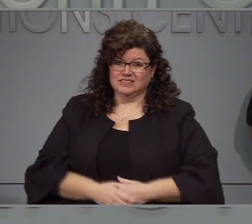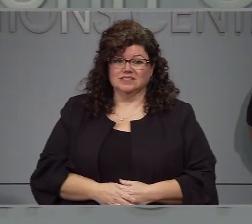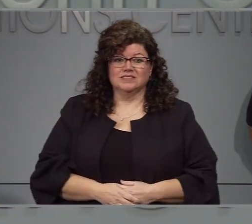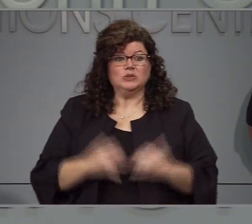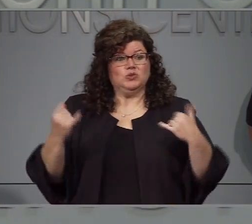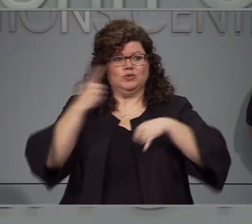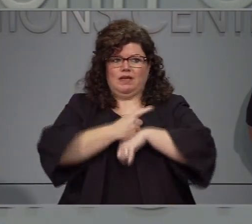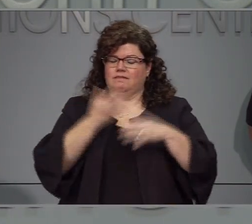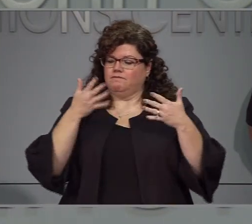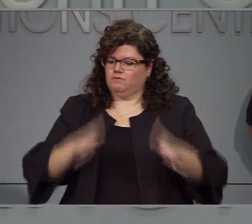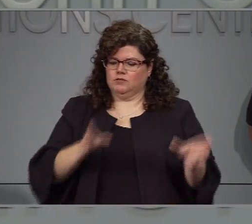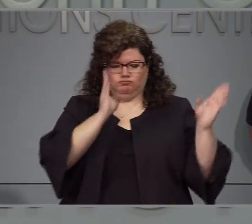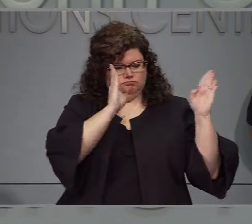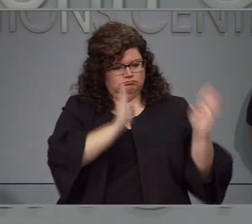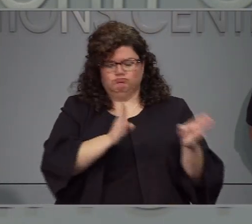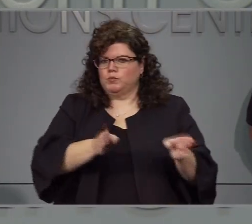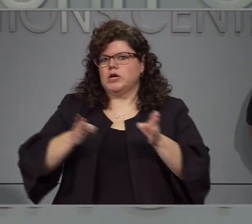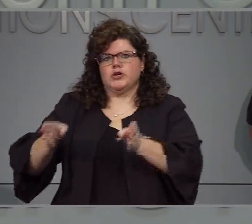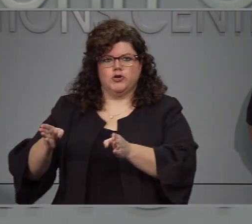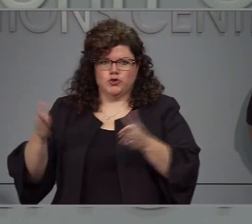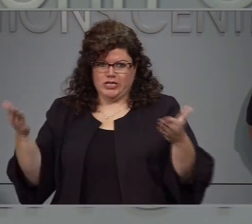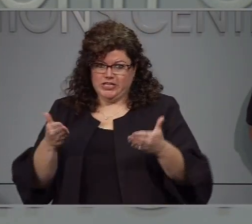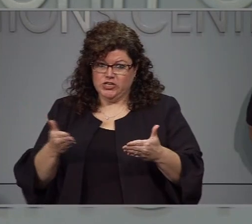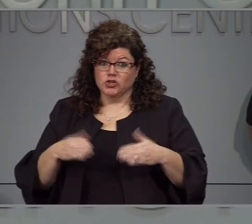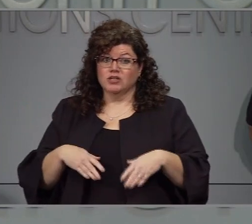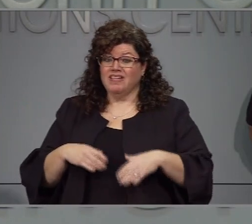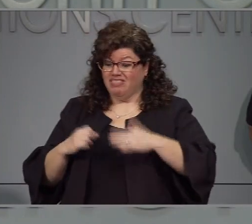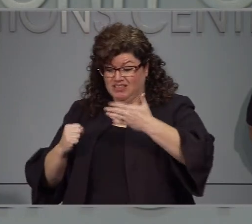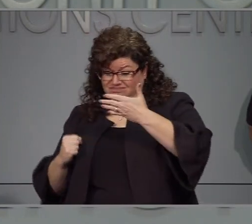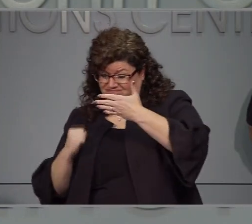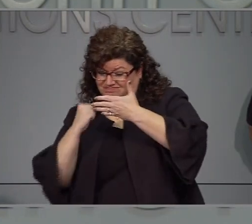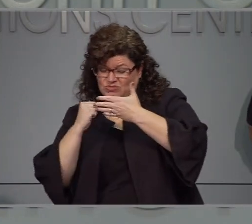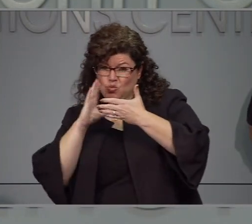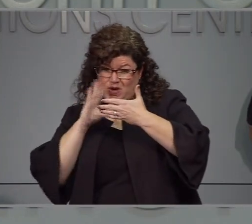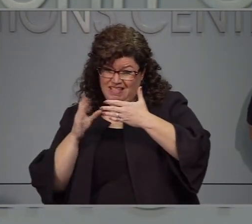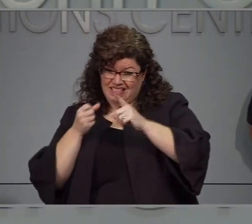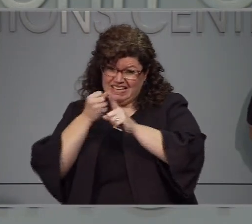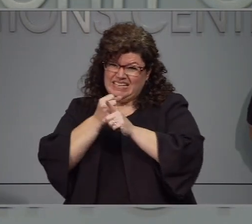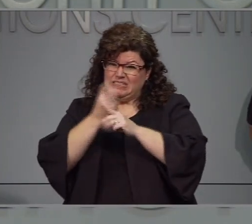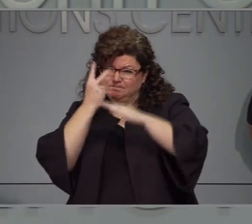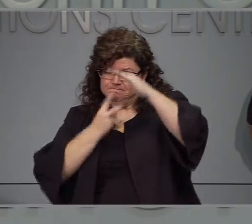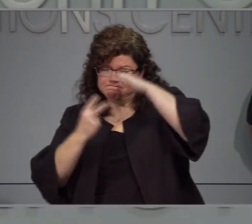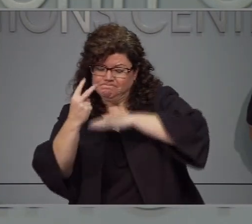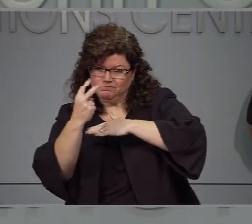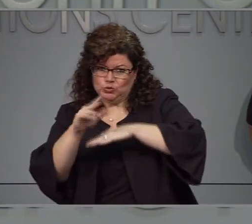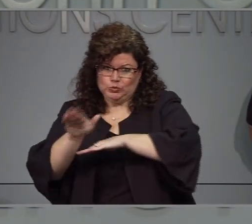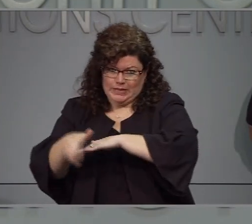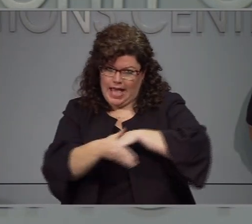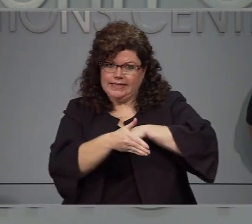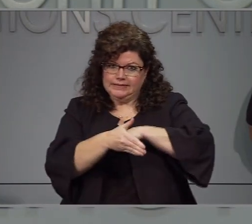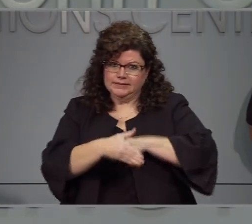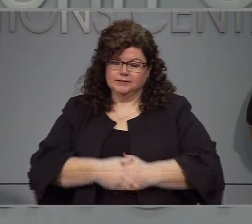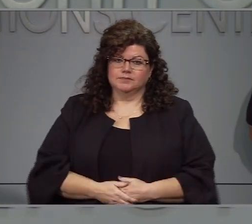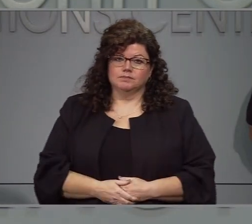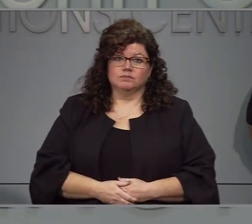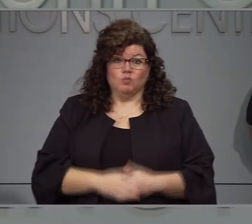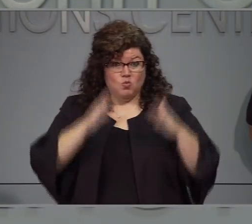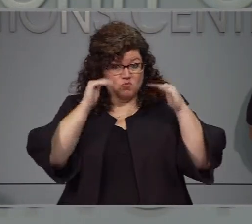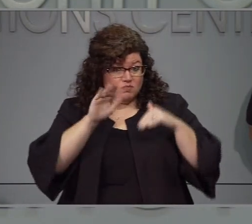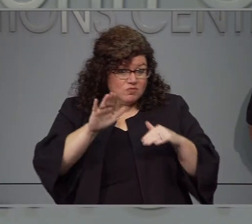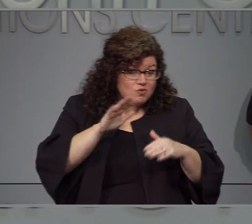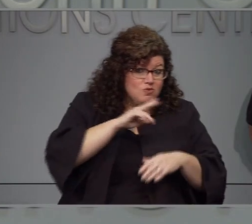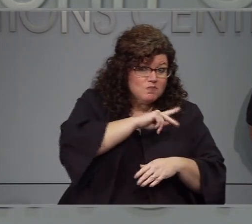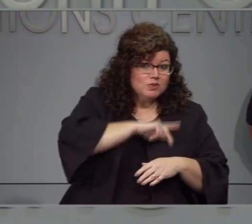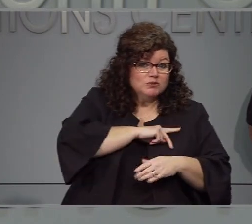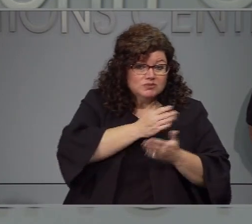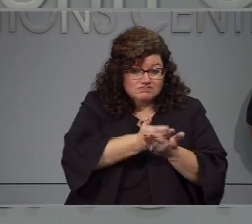the storm's arrival into the state, which will occur later tonight. North Carolina residents should have completed their personal preparations